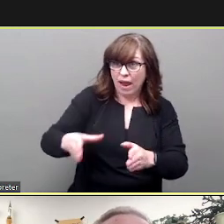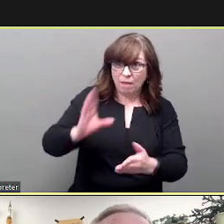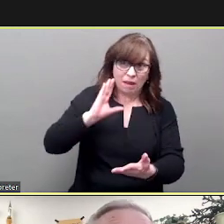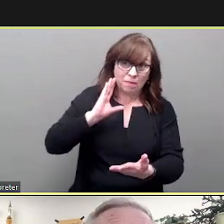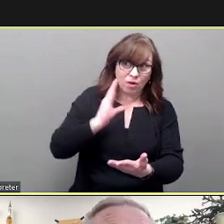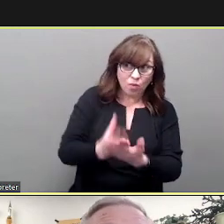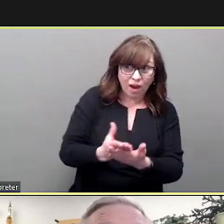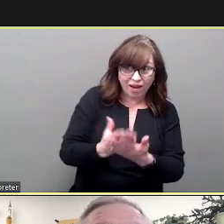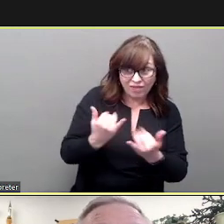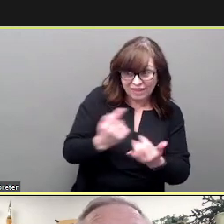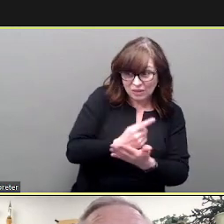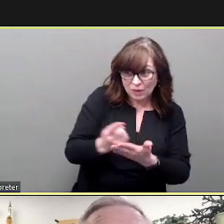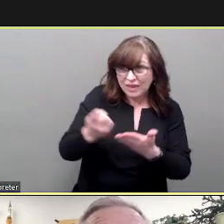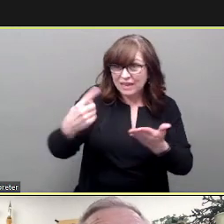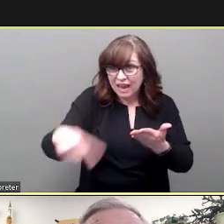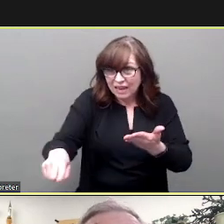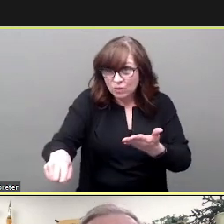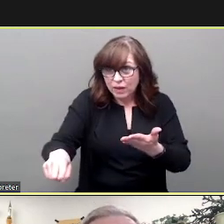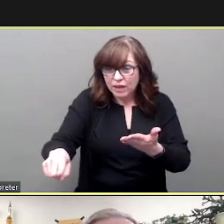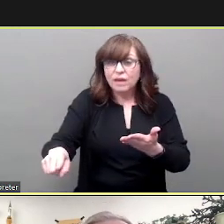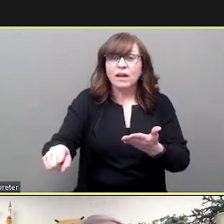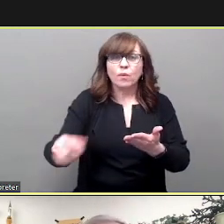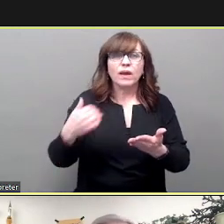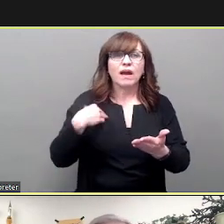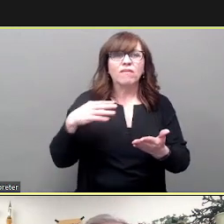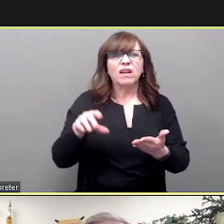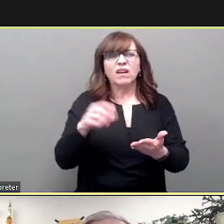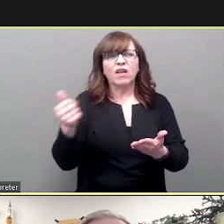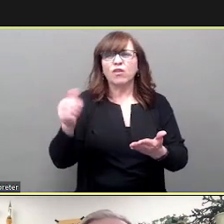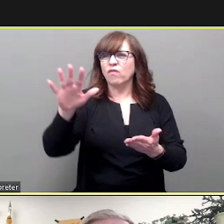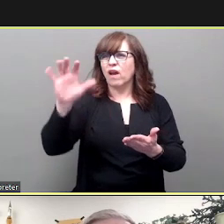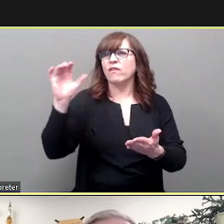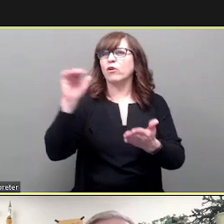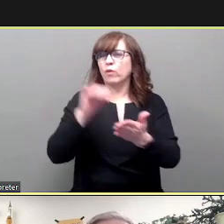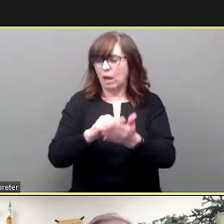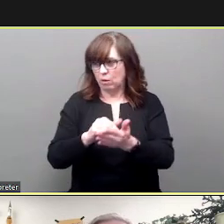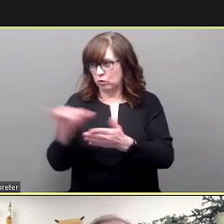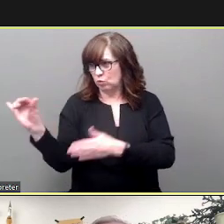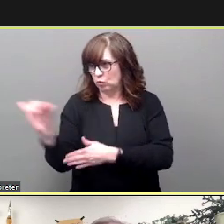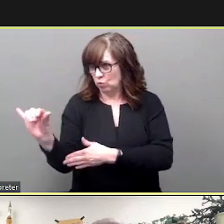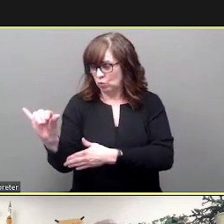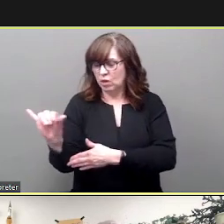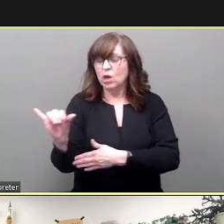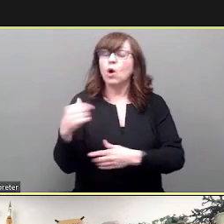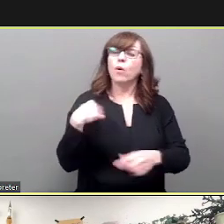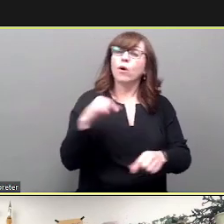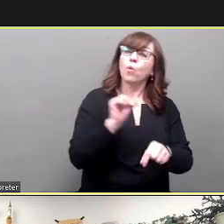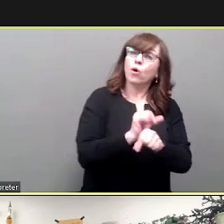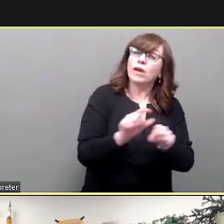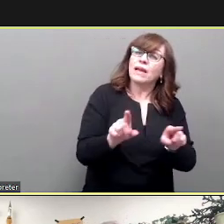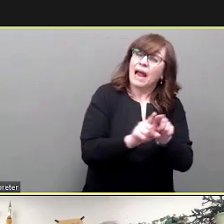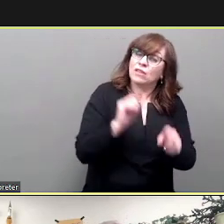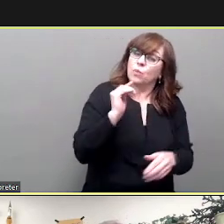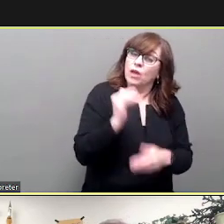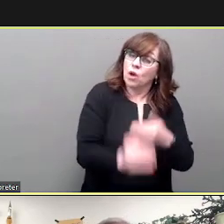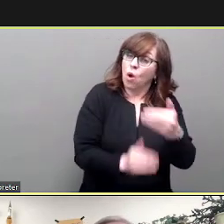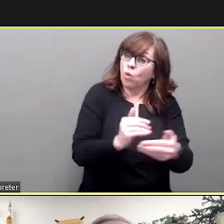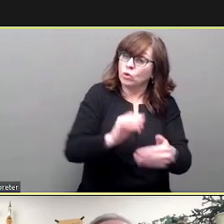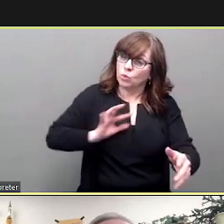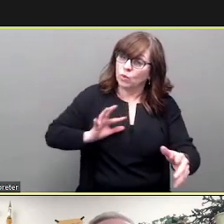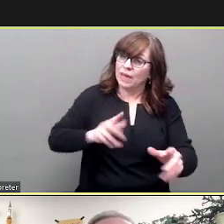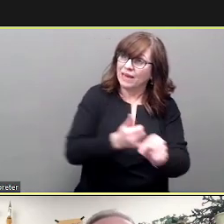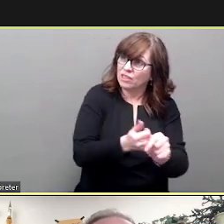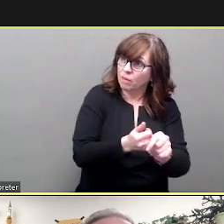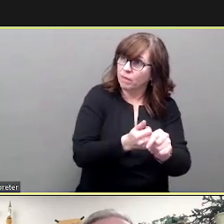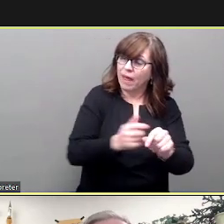week. And we have another 500,000. We're working on this as we go to get that emergency fill the gap supply out there.